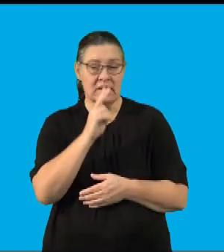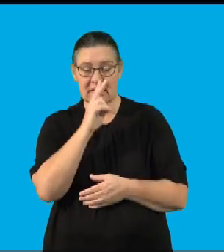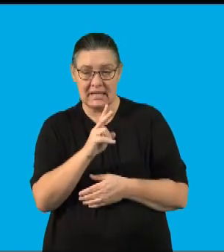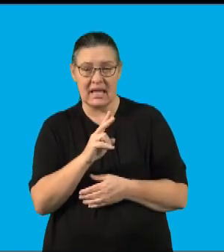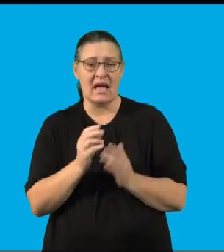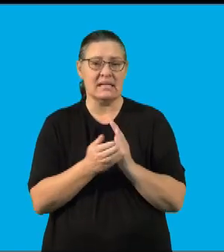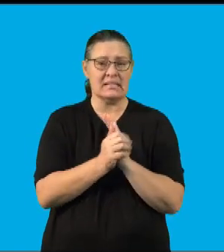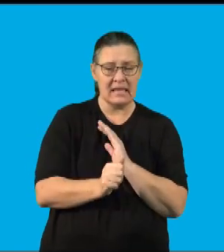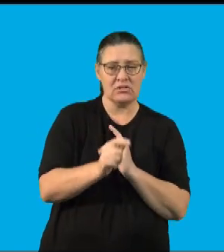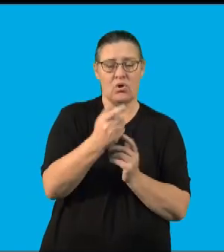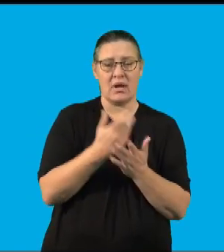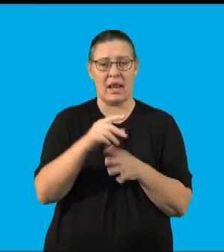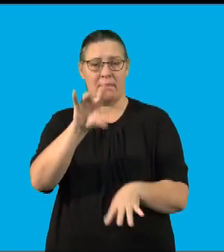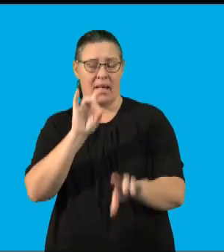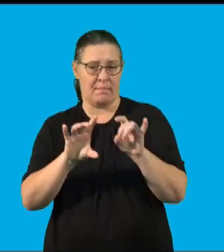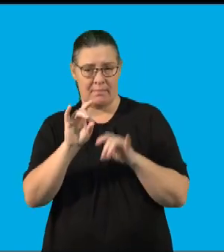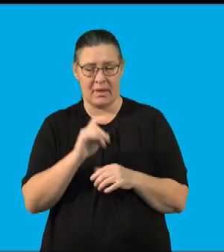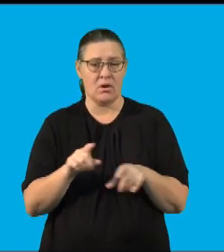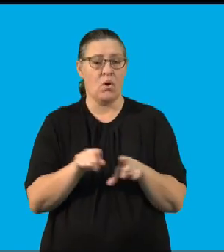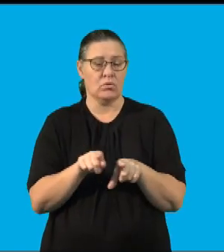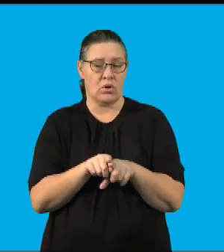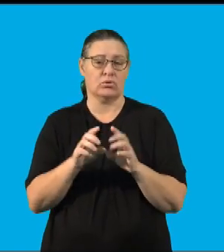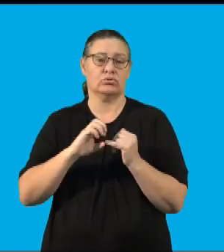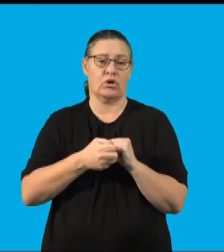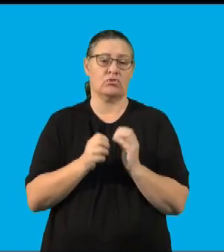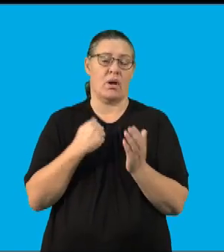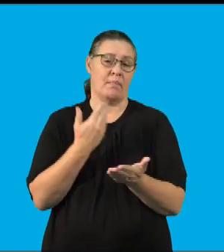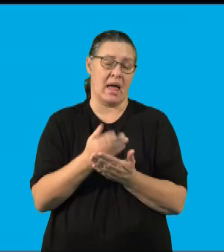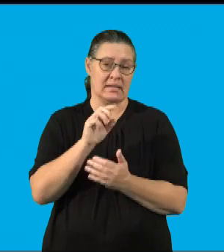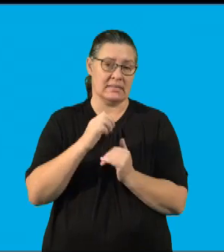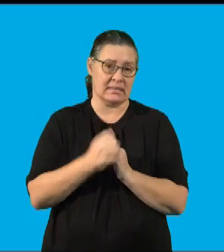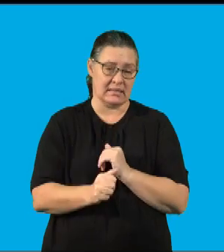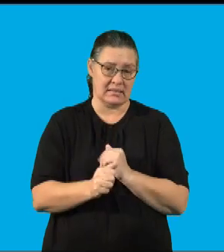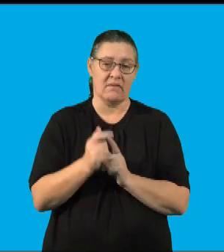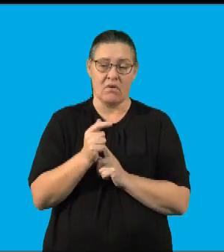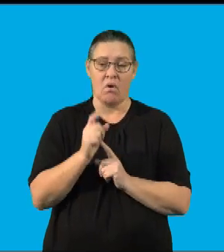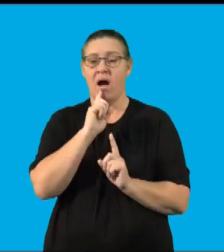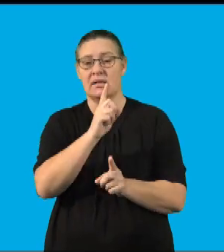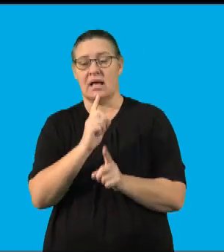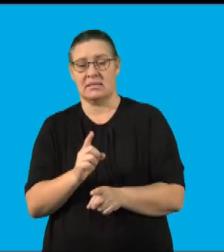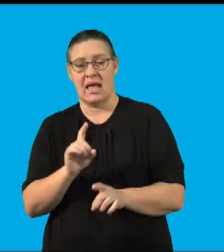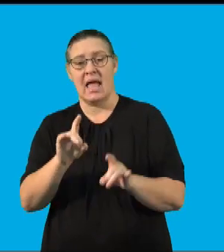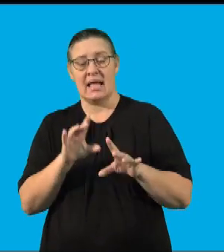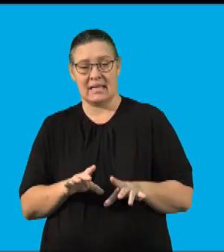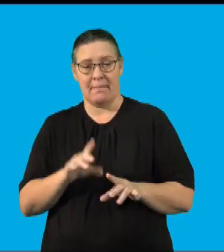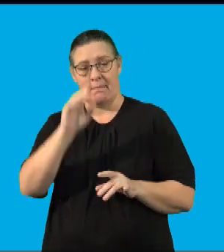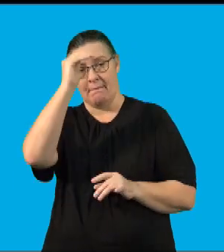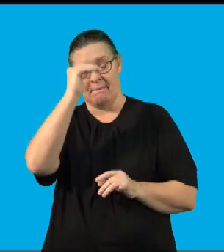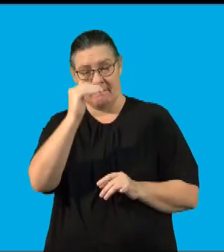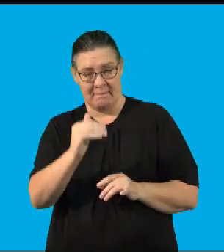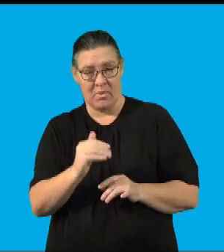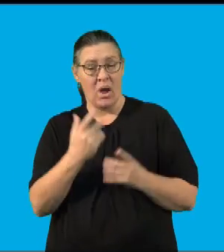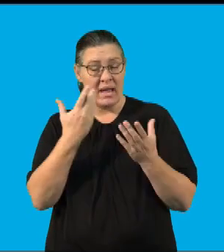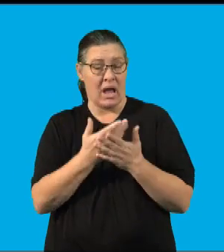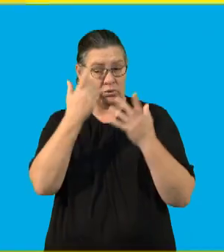skills that you can pick up, and also try to apply those skills into your answering of the exam question papers. You can do all of them or you